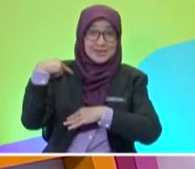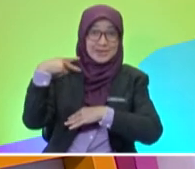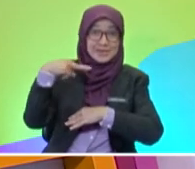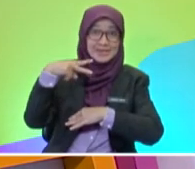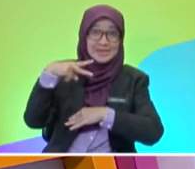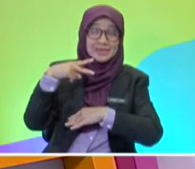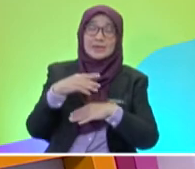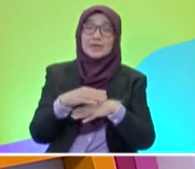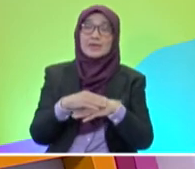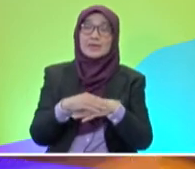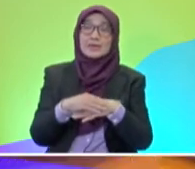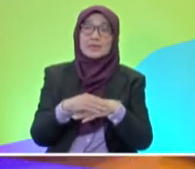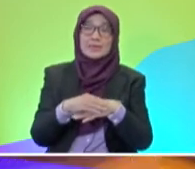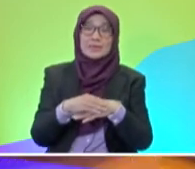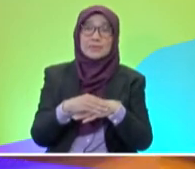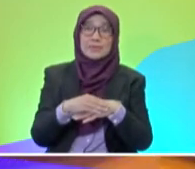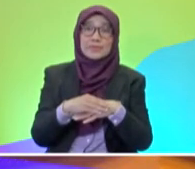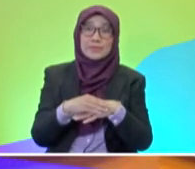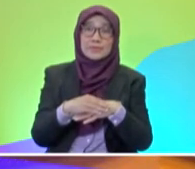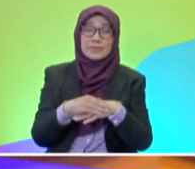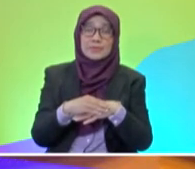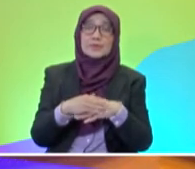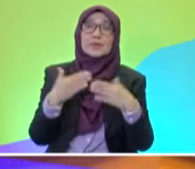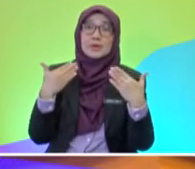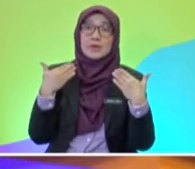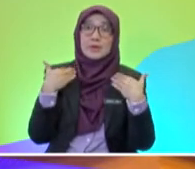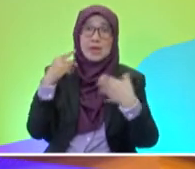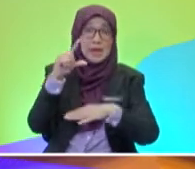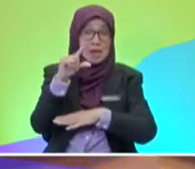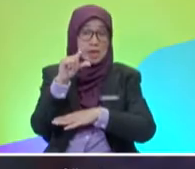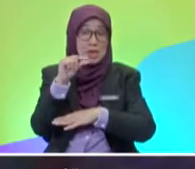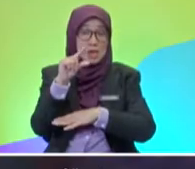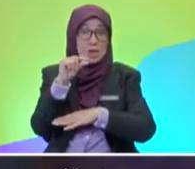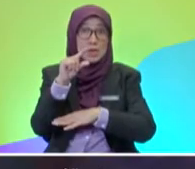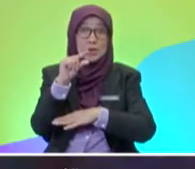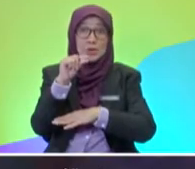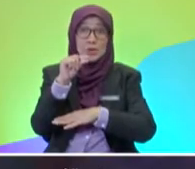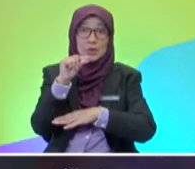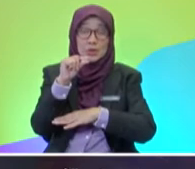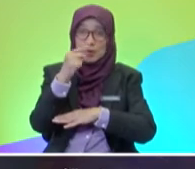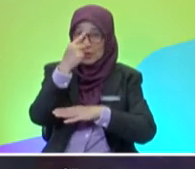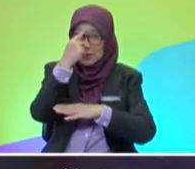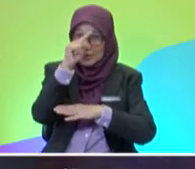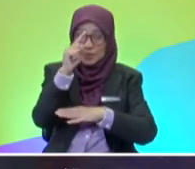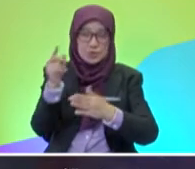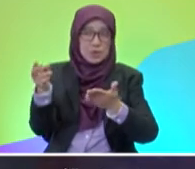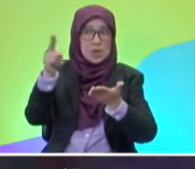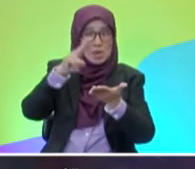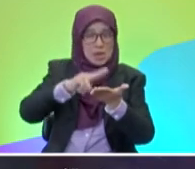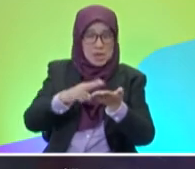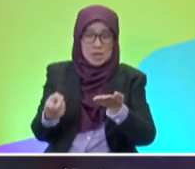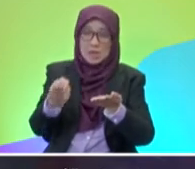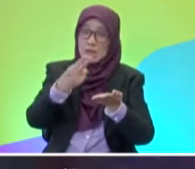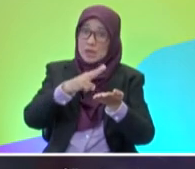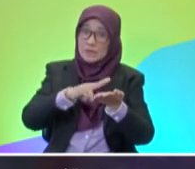also need a glue to paste the two sheets of the papers